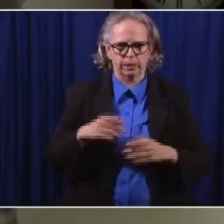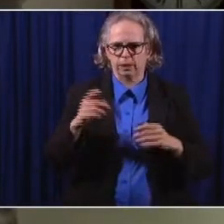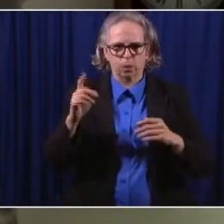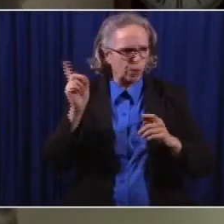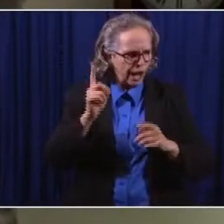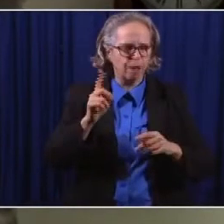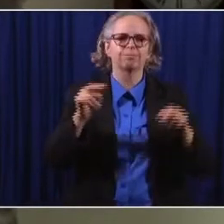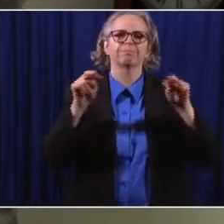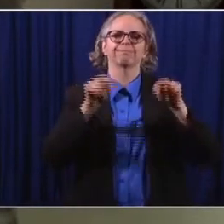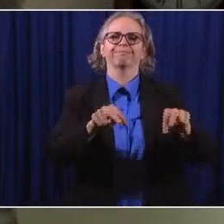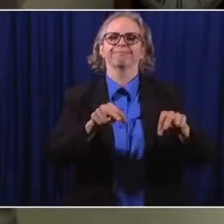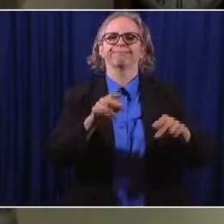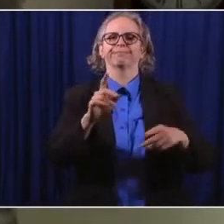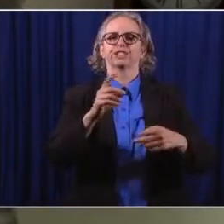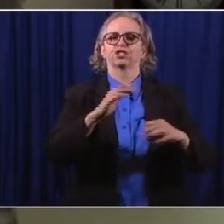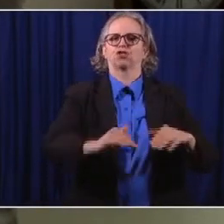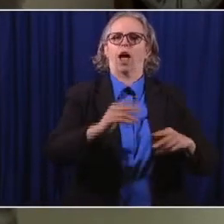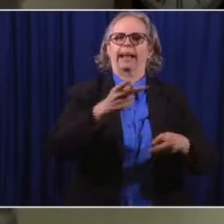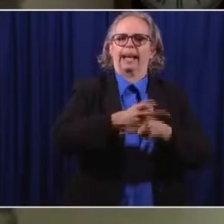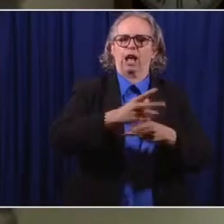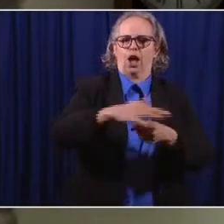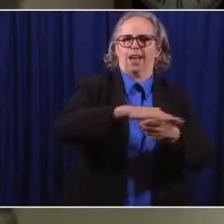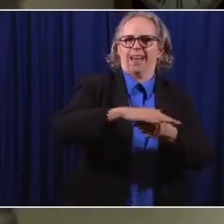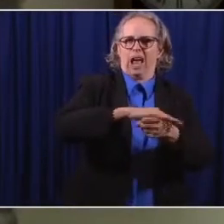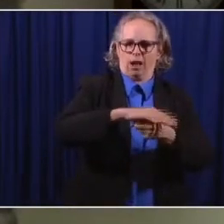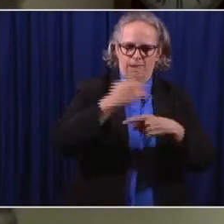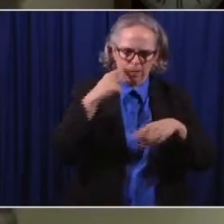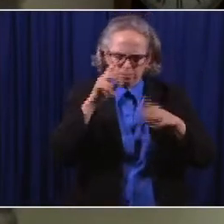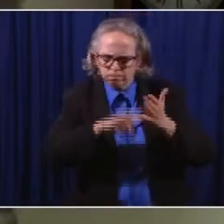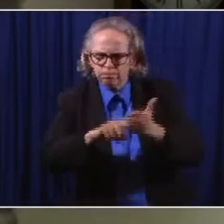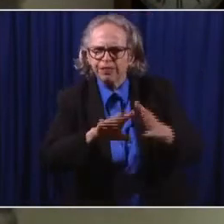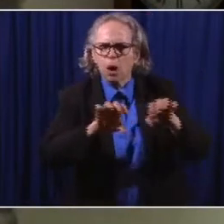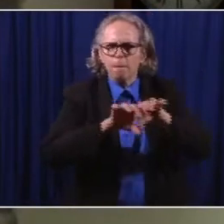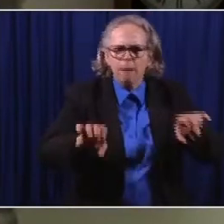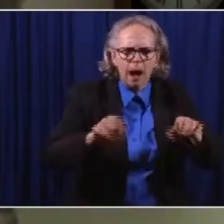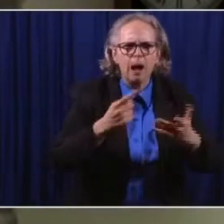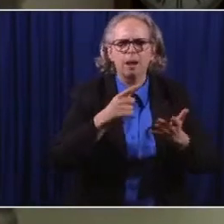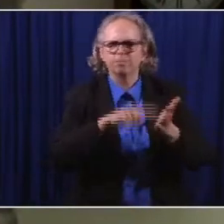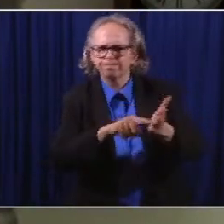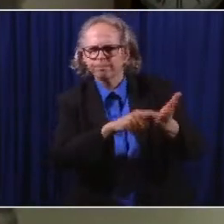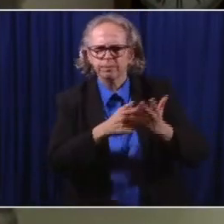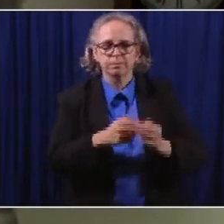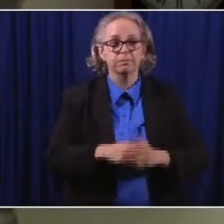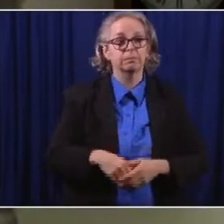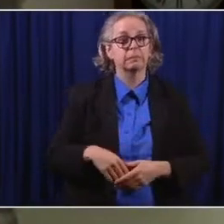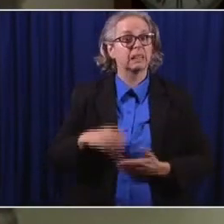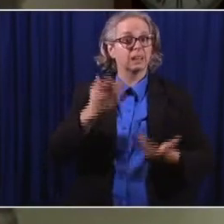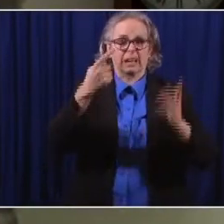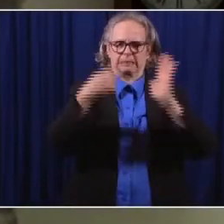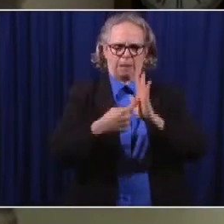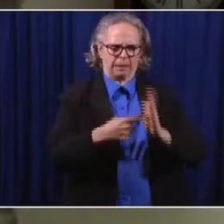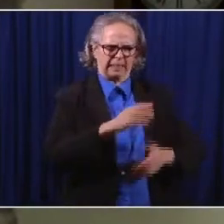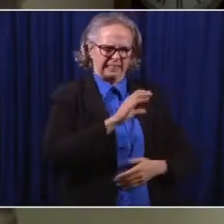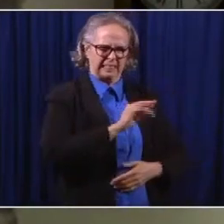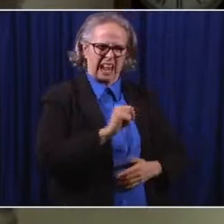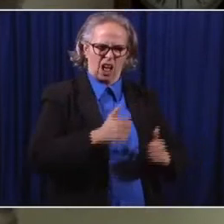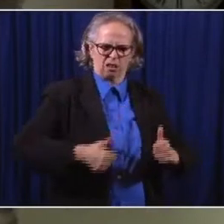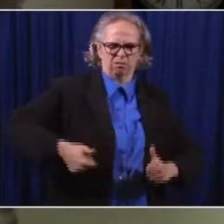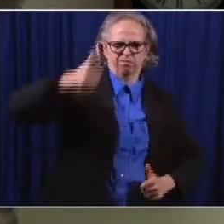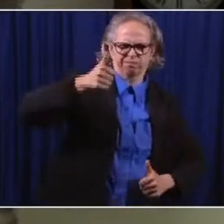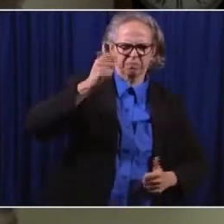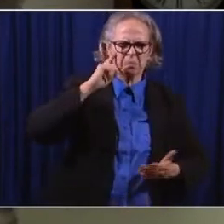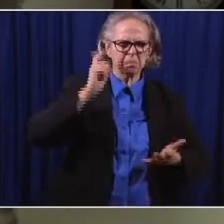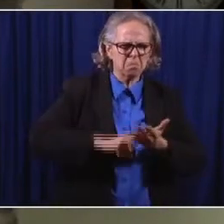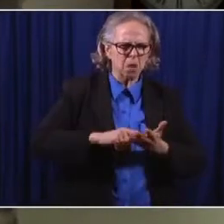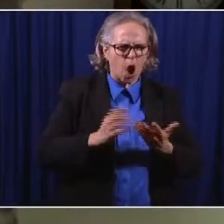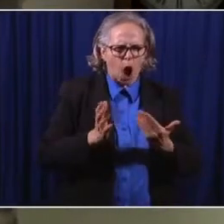we're making the following announcement. In Cincinnati, officials have identified nearly 200 child care facilities with